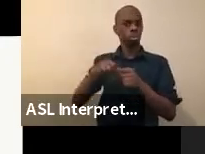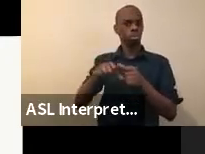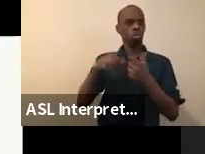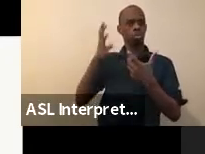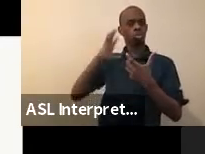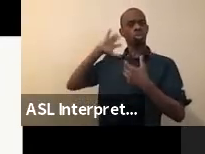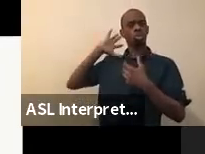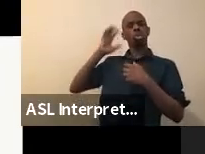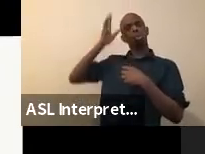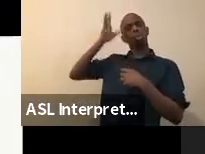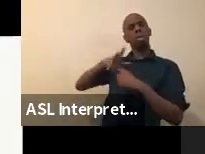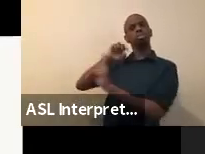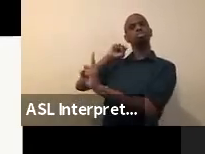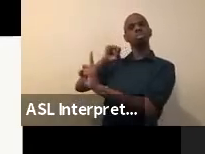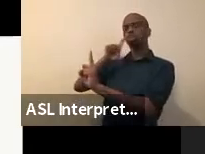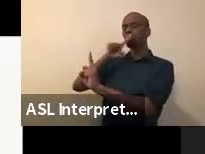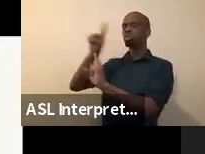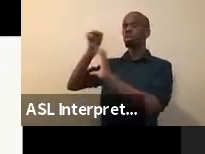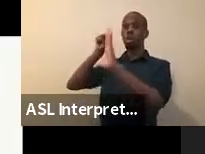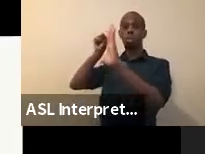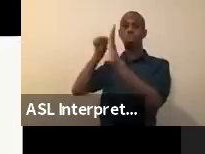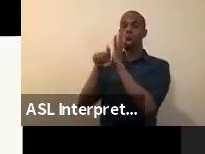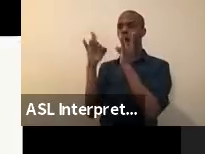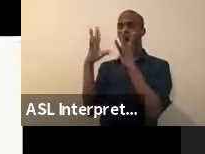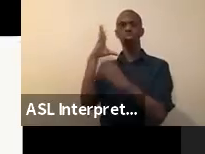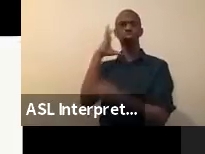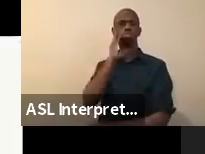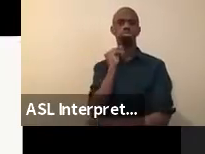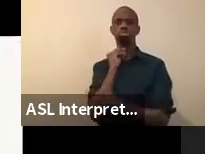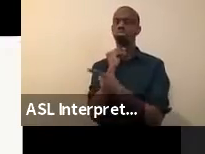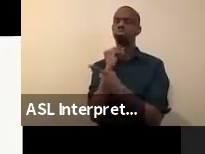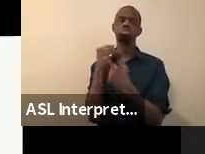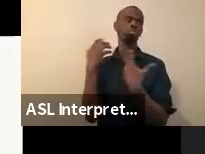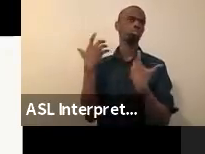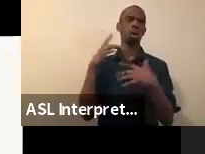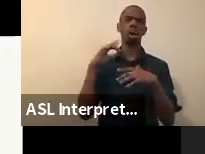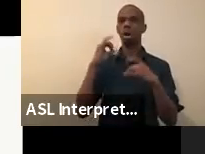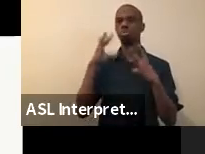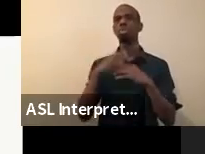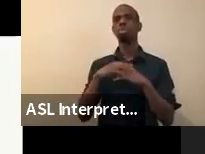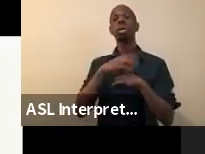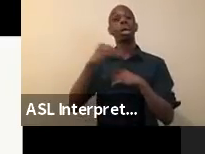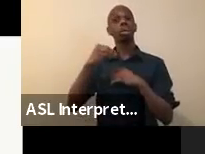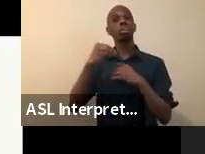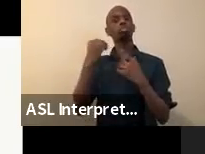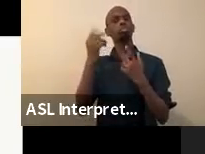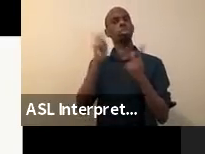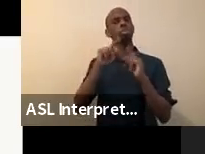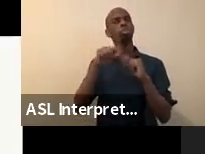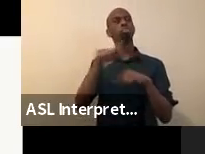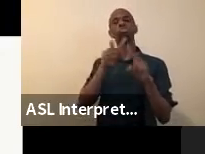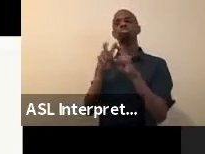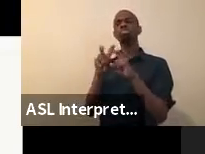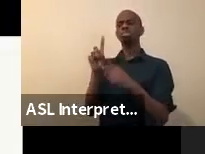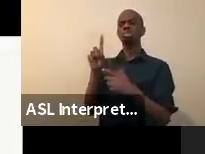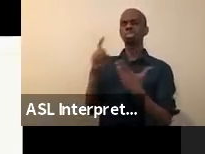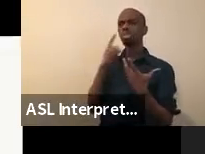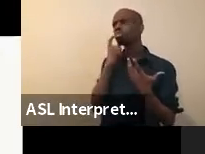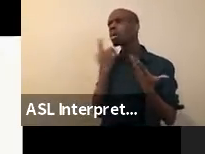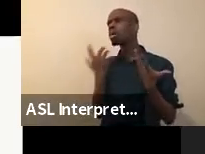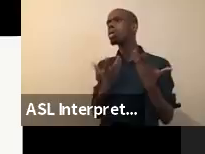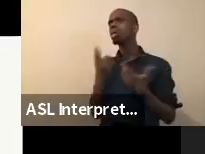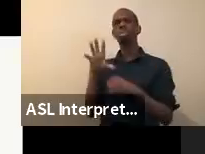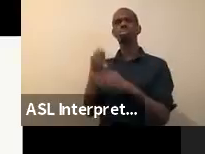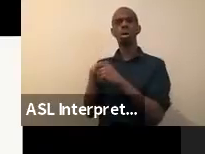murdered. And there were these questions about if a sexual assault had been involved. And I was reading the story about this